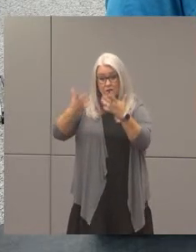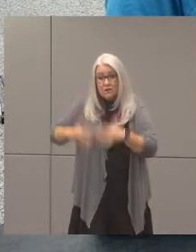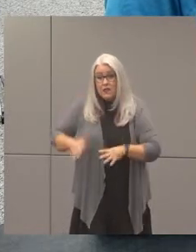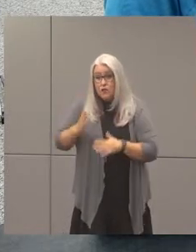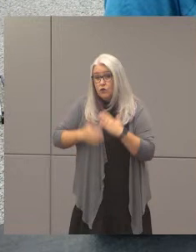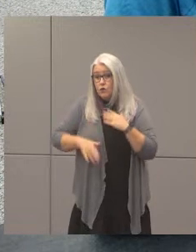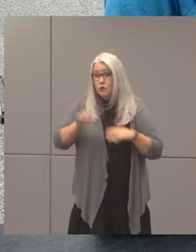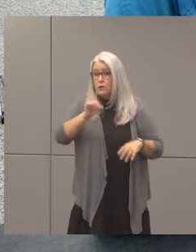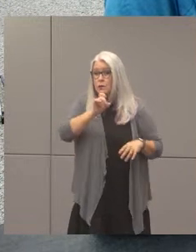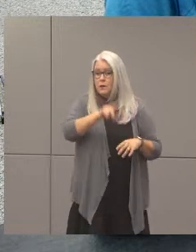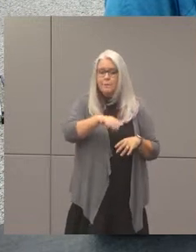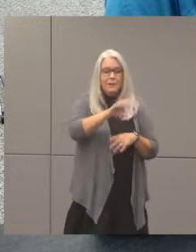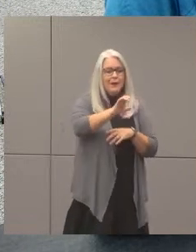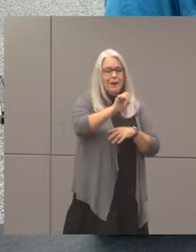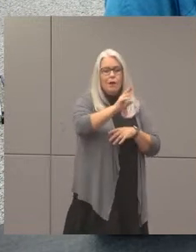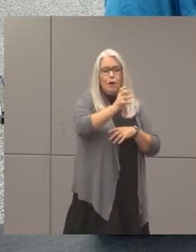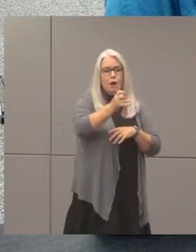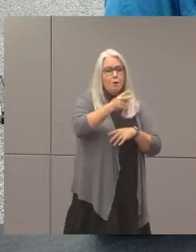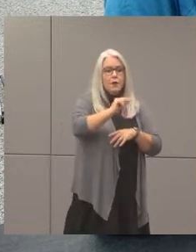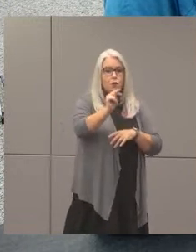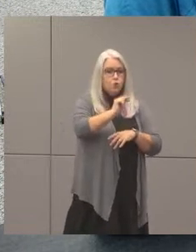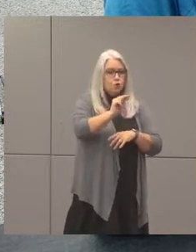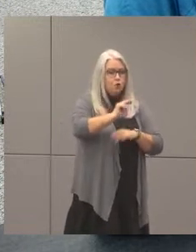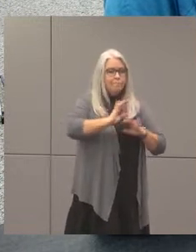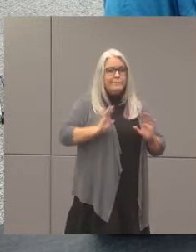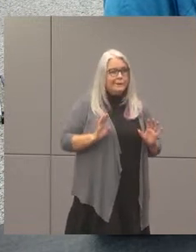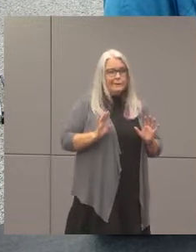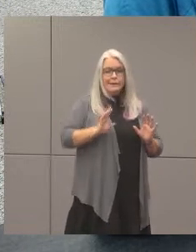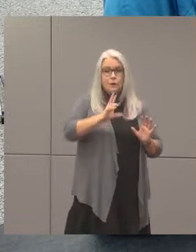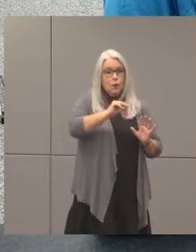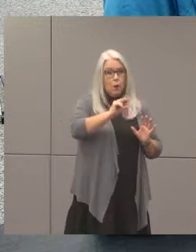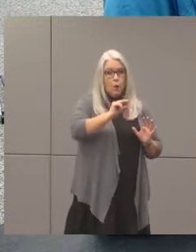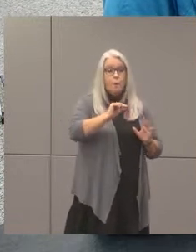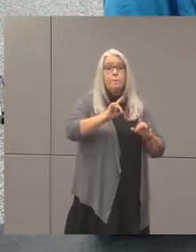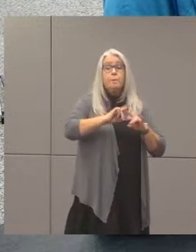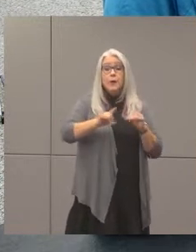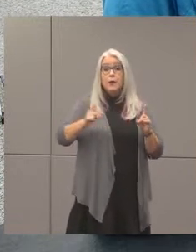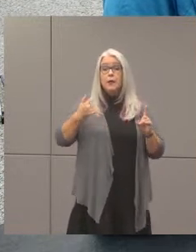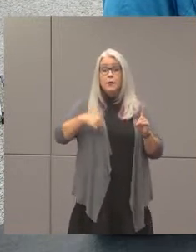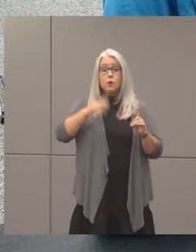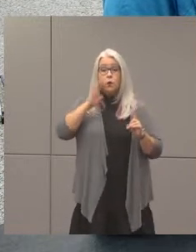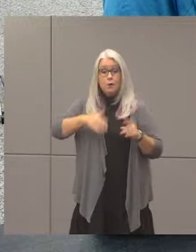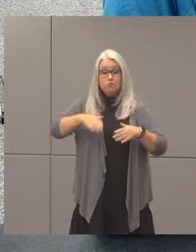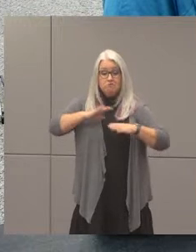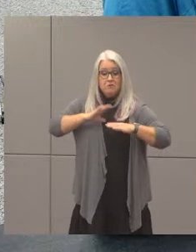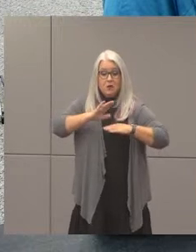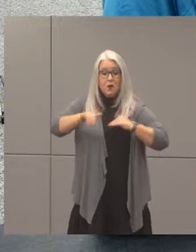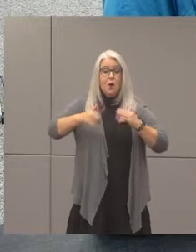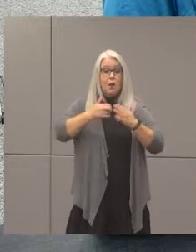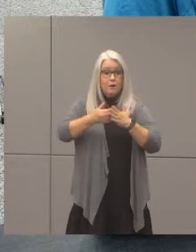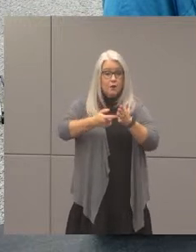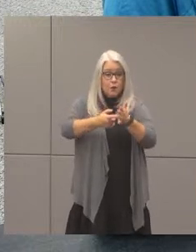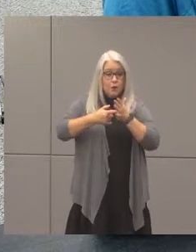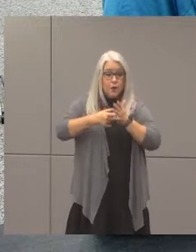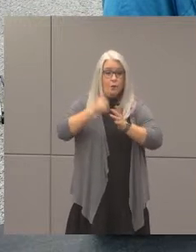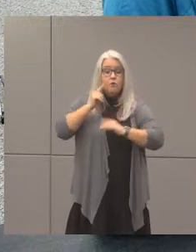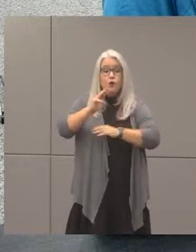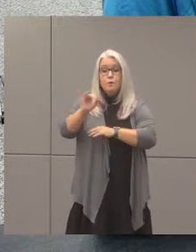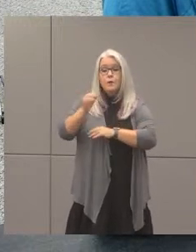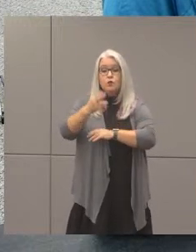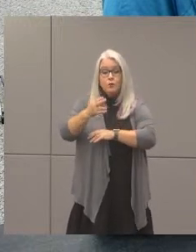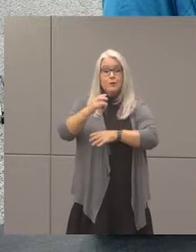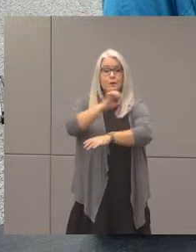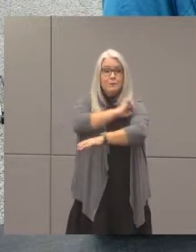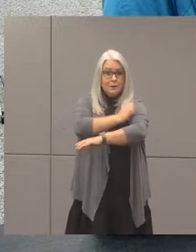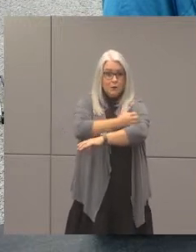it won't be a carbon neutral, but it will meet all the requirements of the Michigan Energy Code,